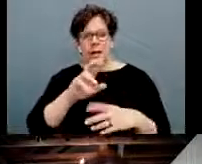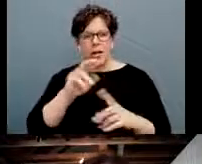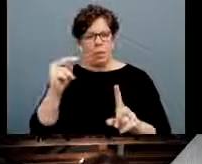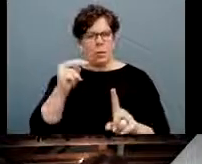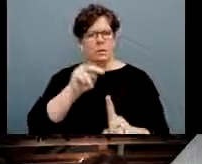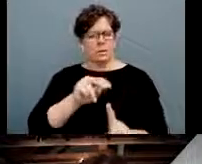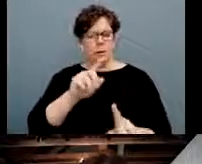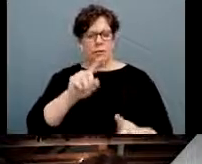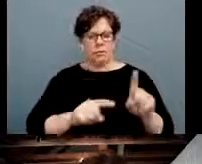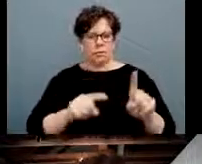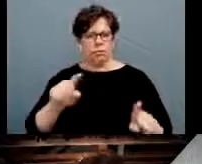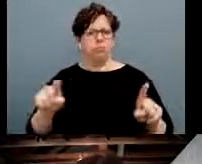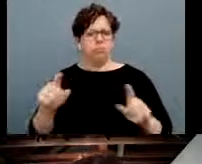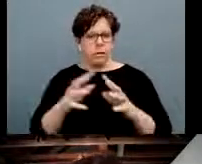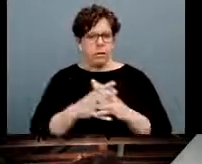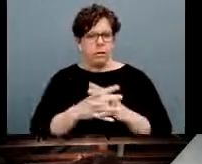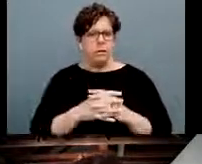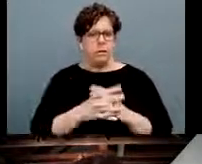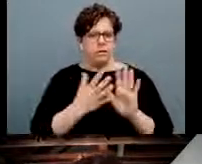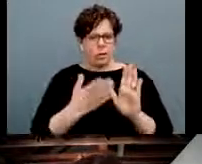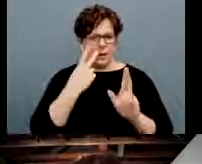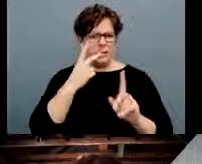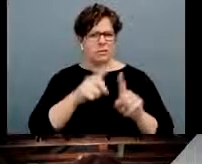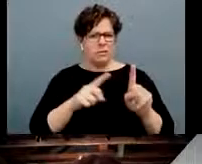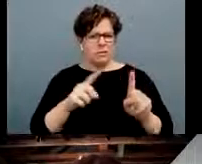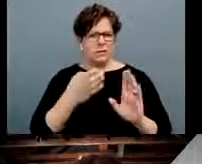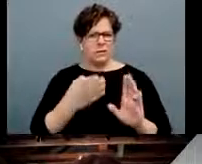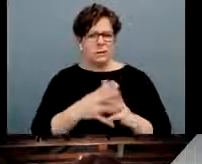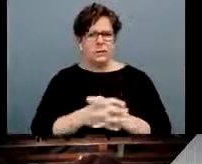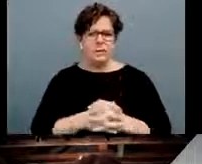range of those works here.